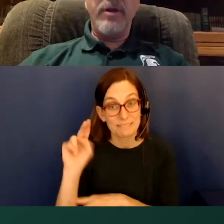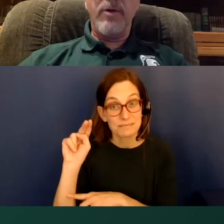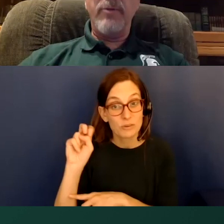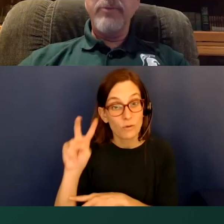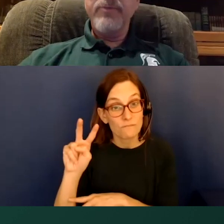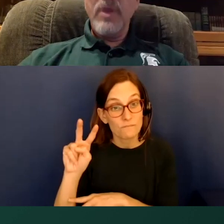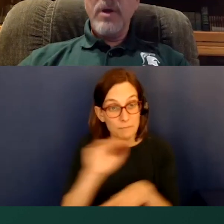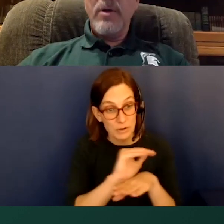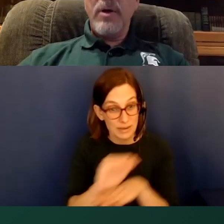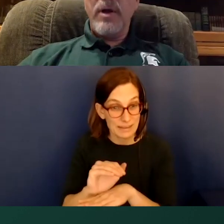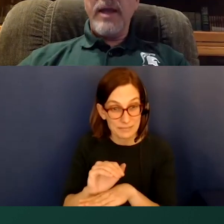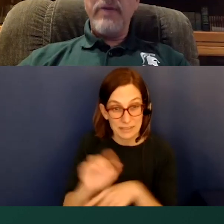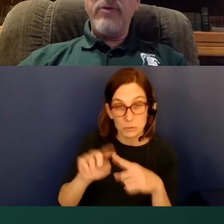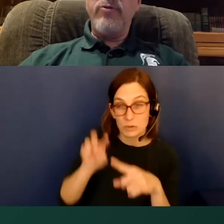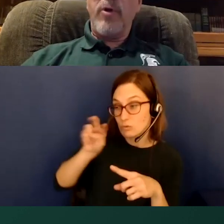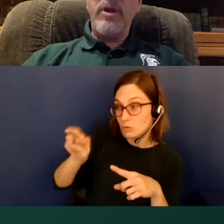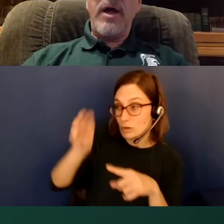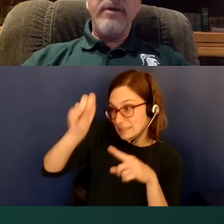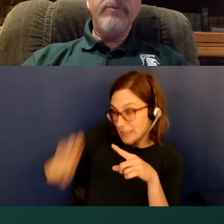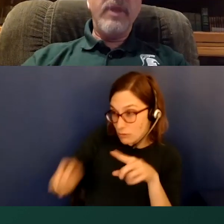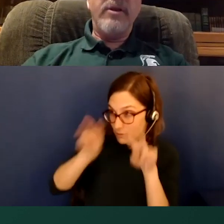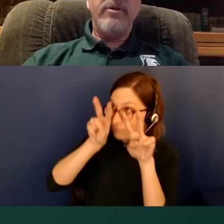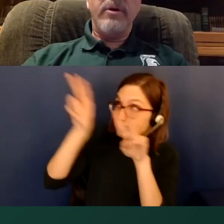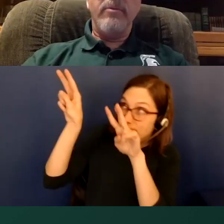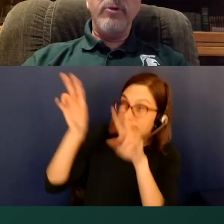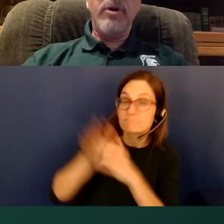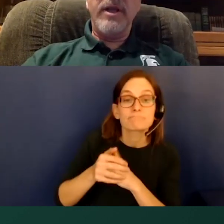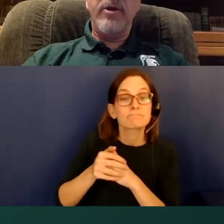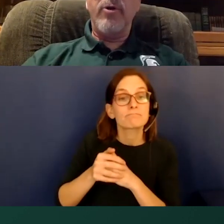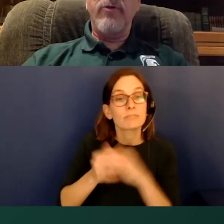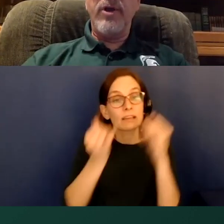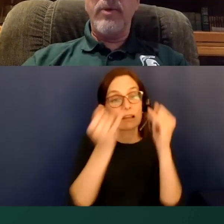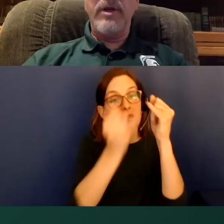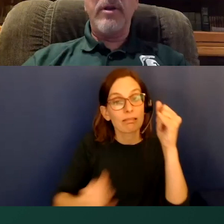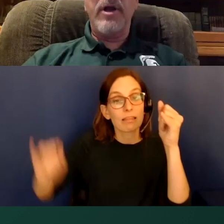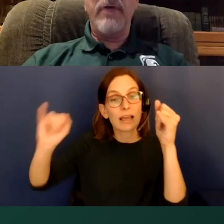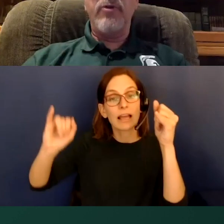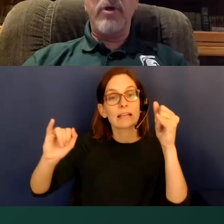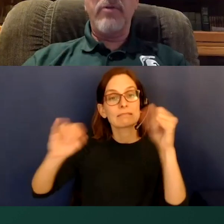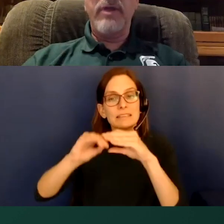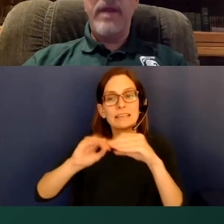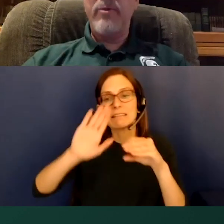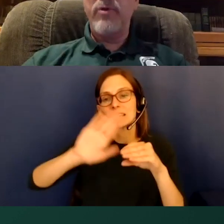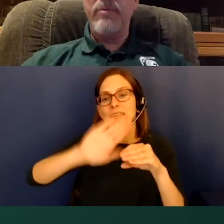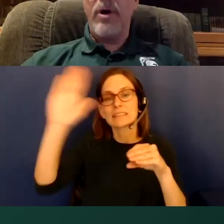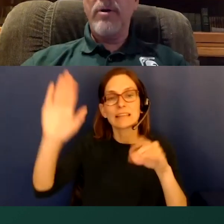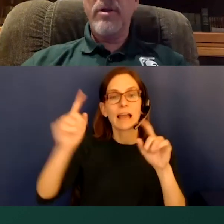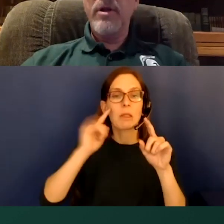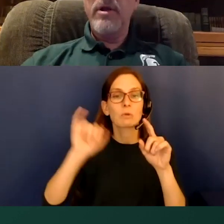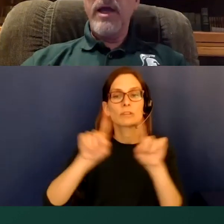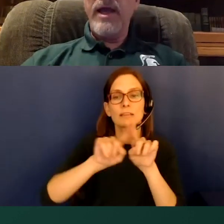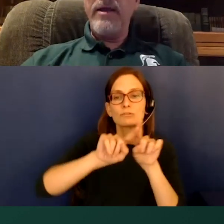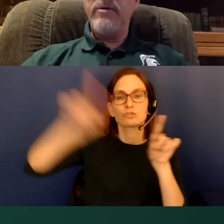looking south. And if you draw a line, it looks like a curve here, but in the sky, if you draw a straight line between